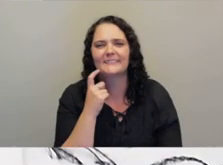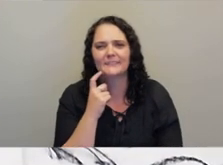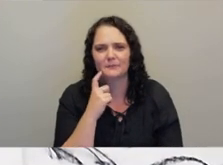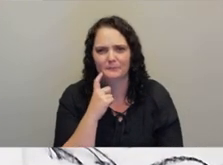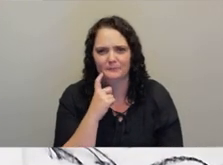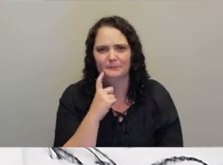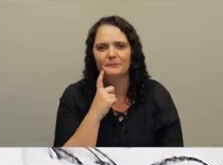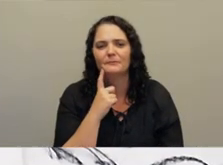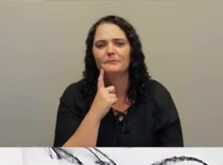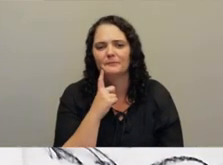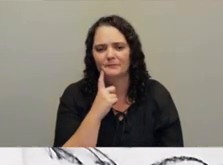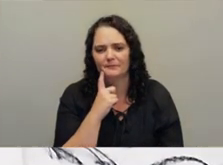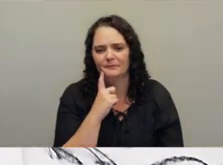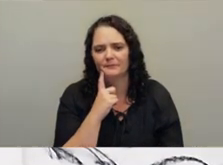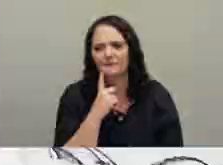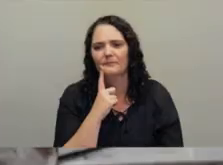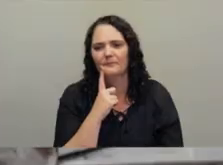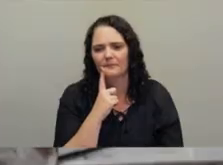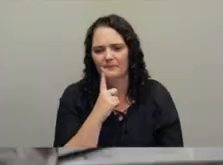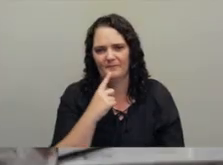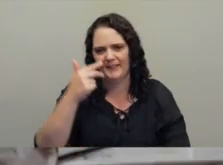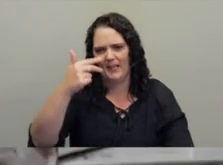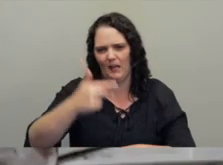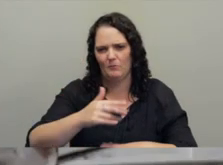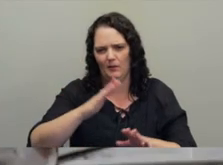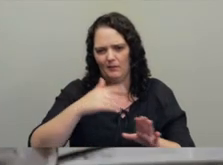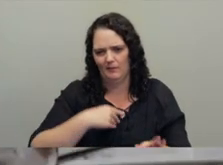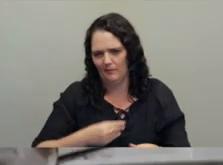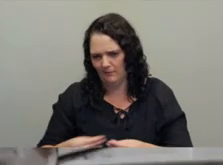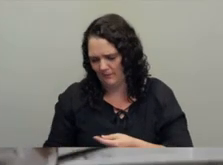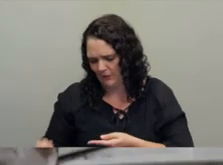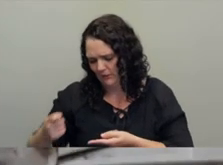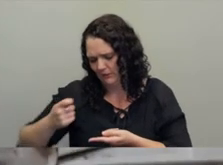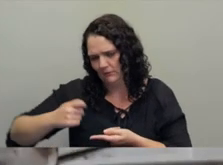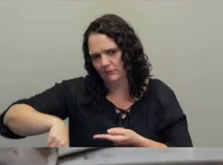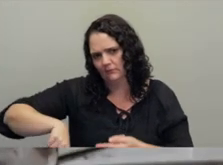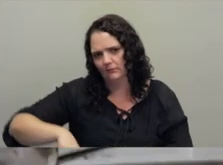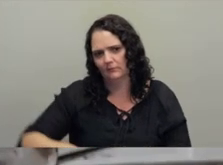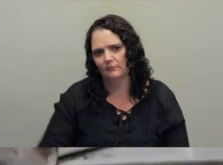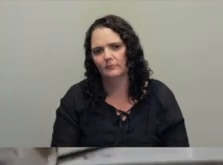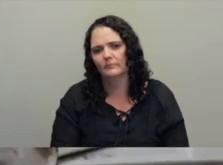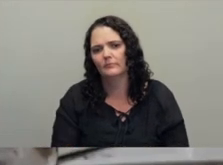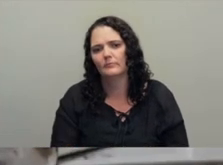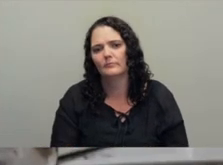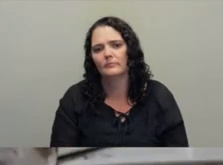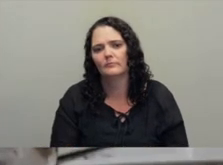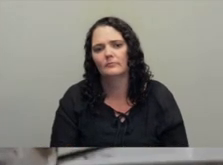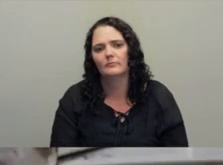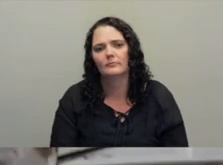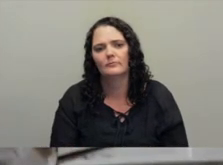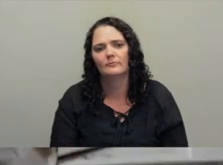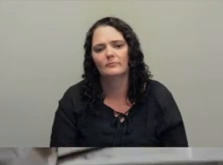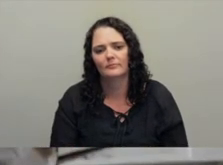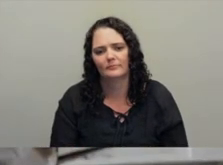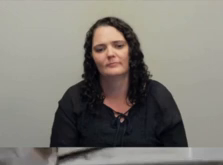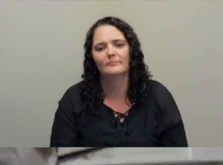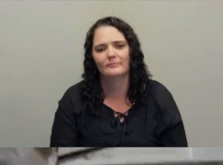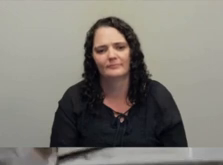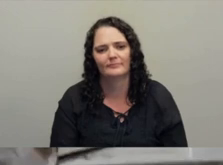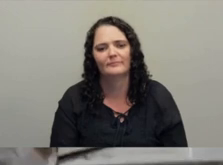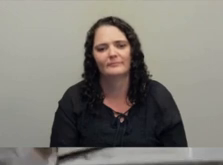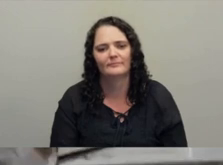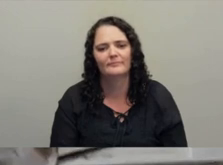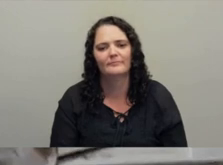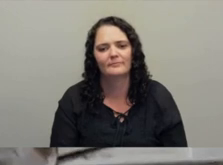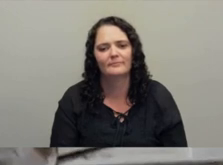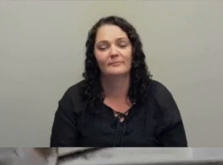down on my surface that I'm working on, that I'm sitting on, and I'm just going to push the knife down and split it. All right,